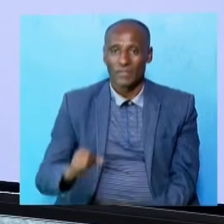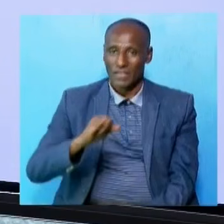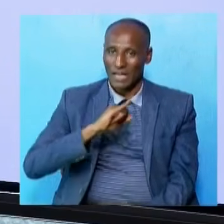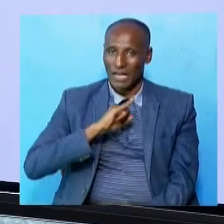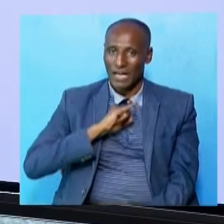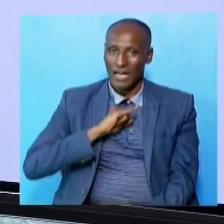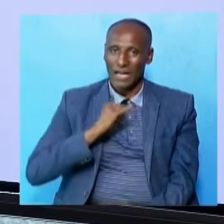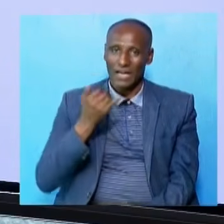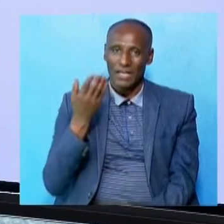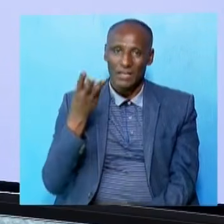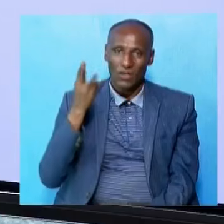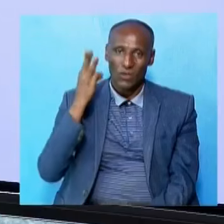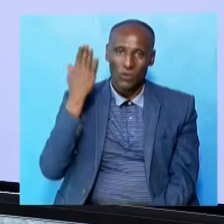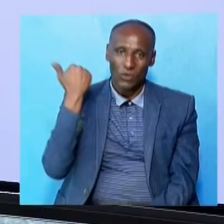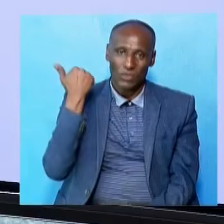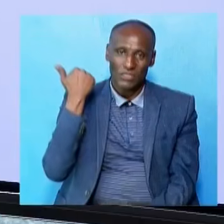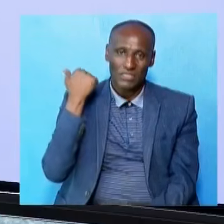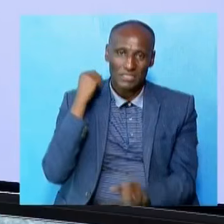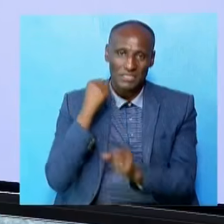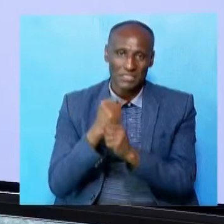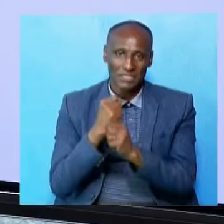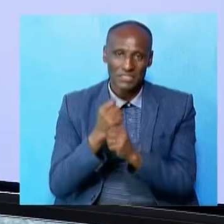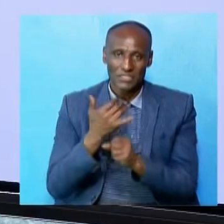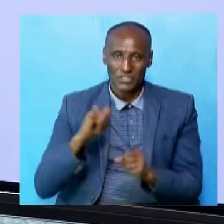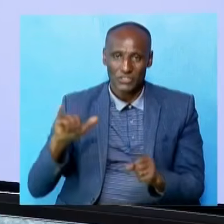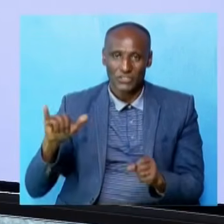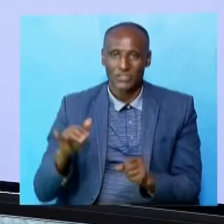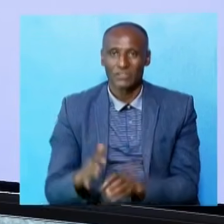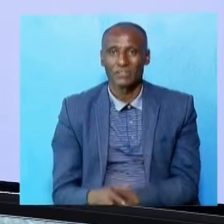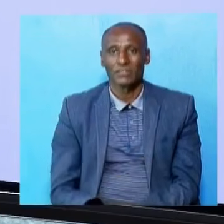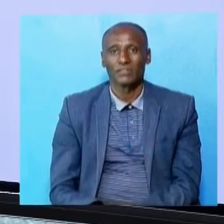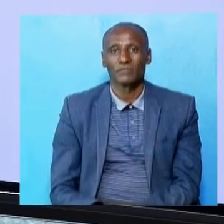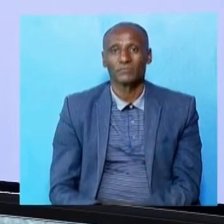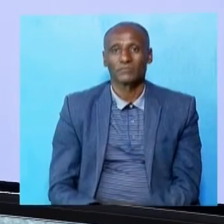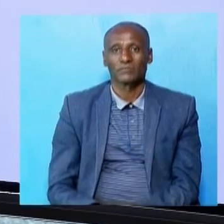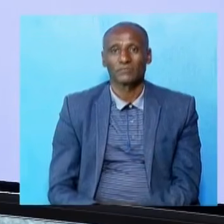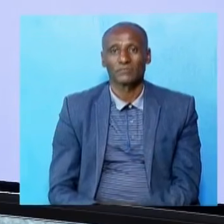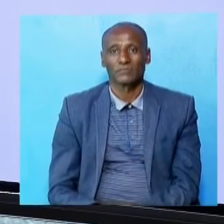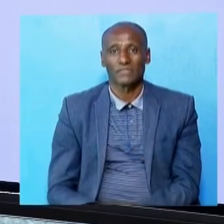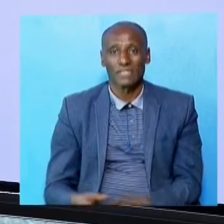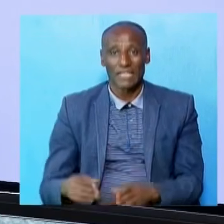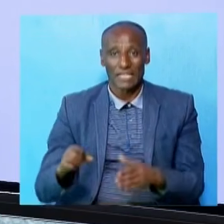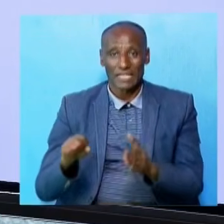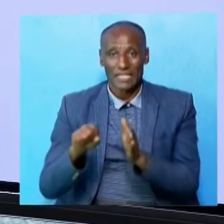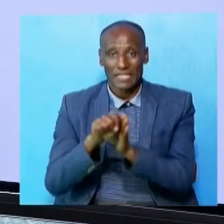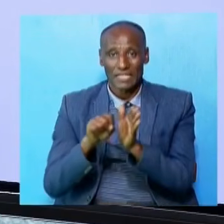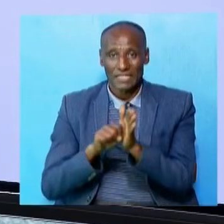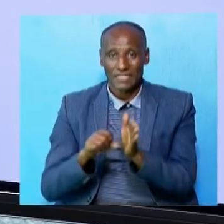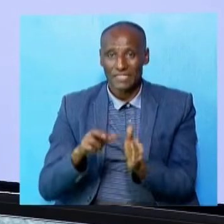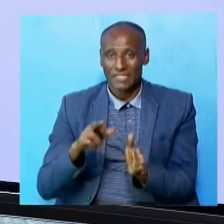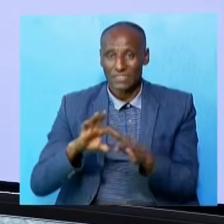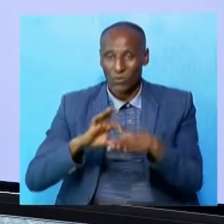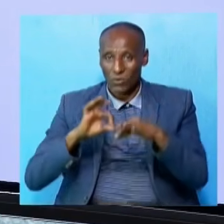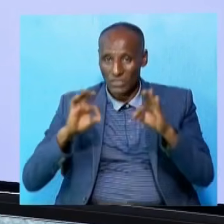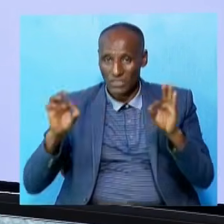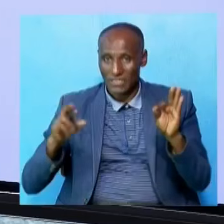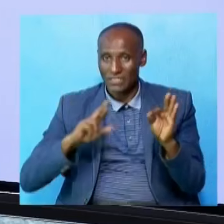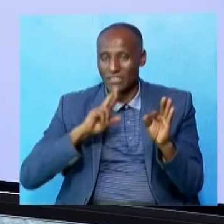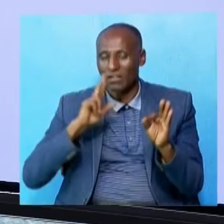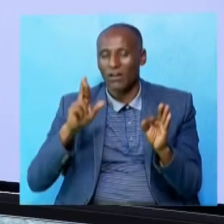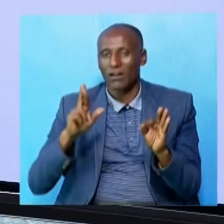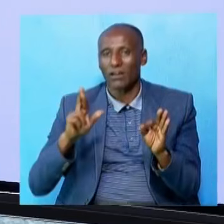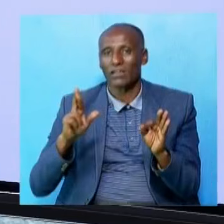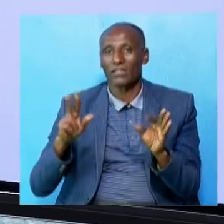teaching. We were doing. These sentences are what? Positive or